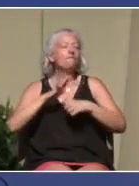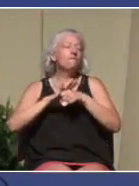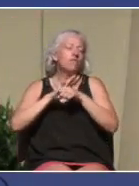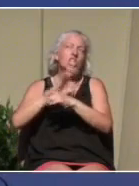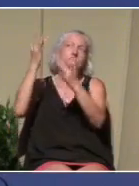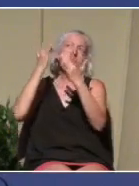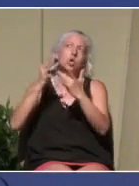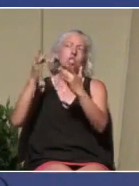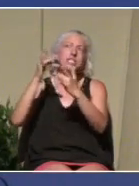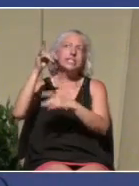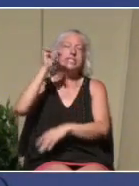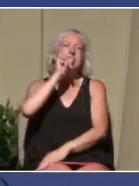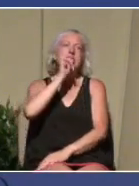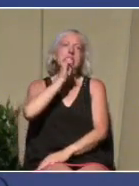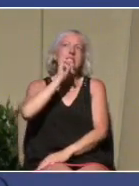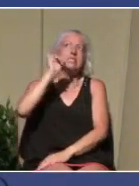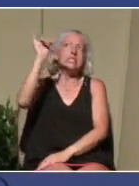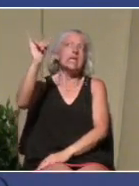it.